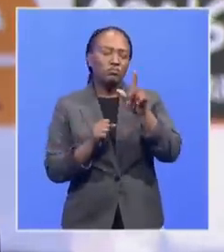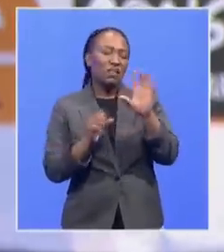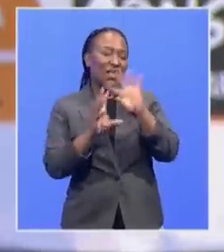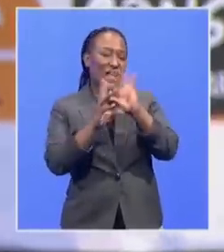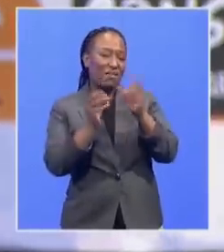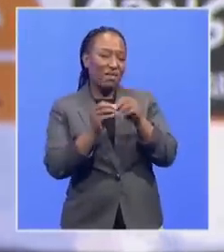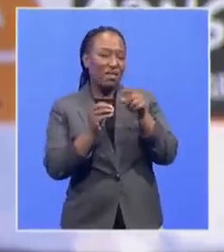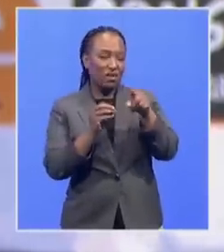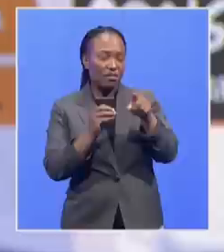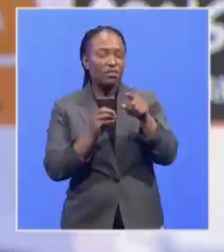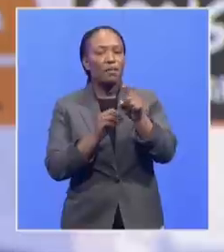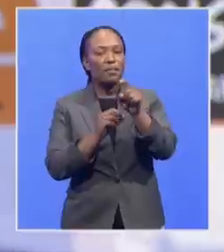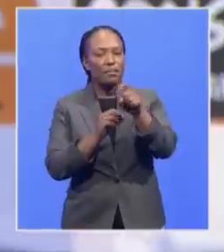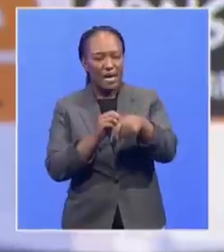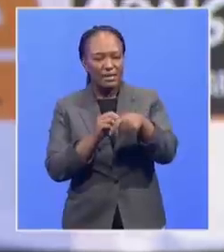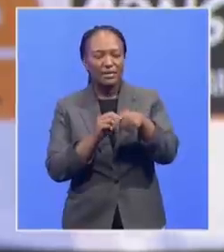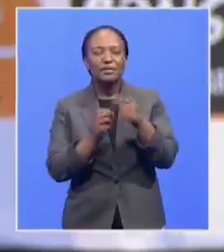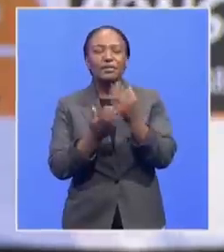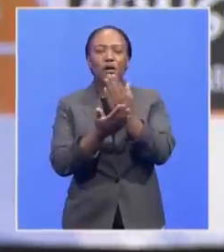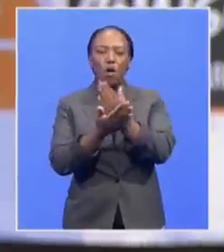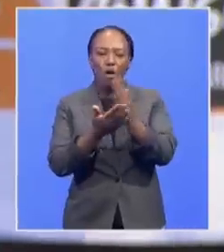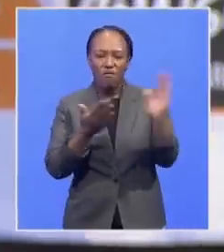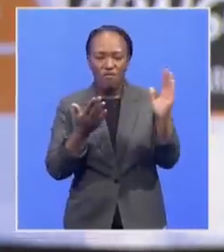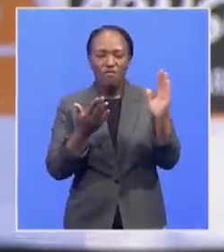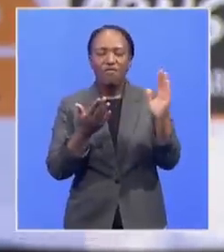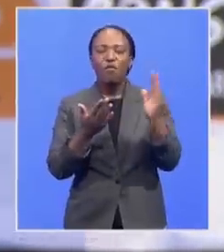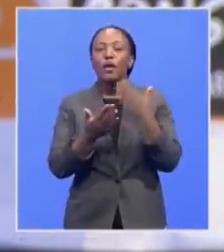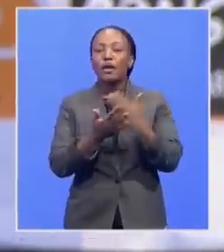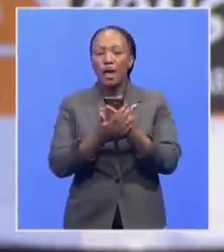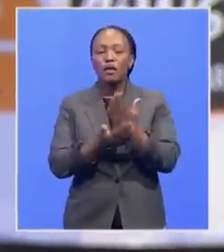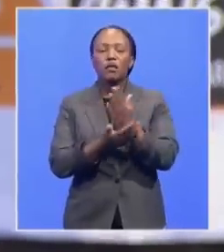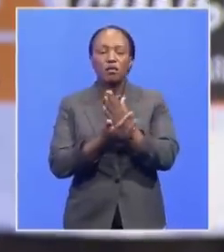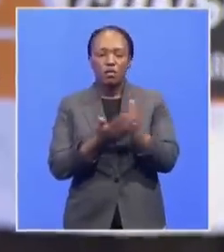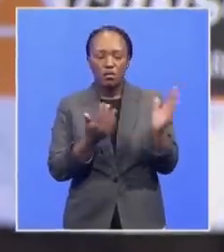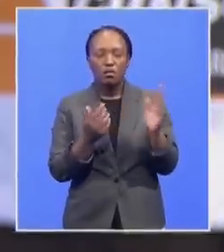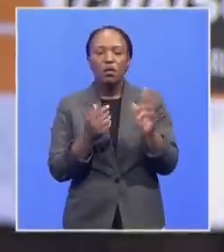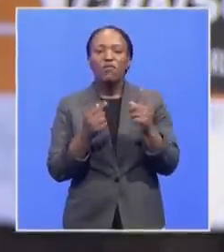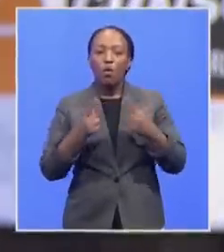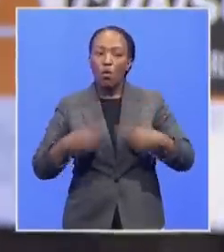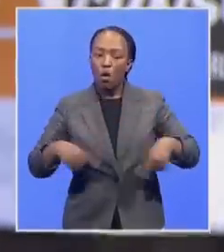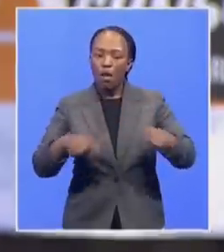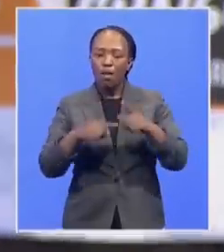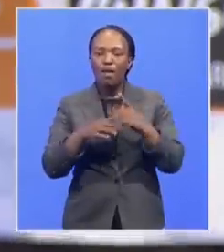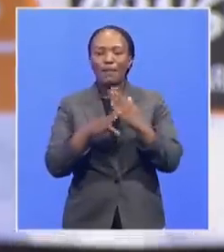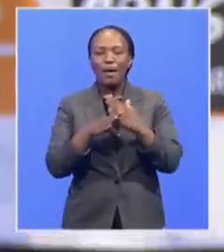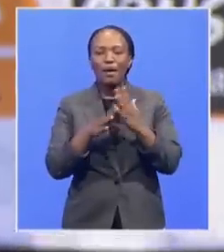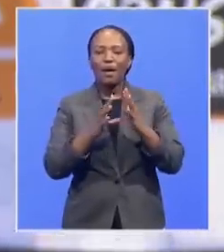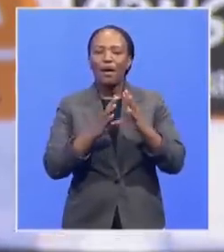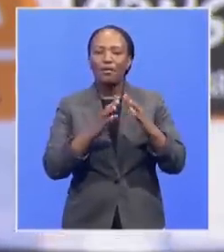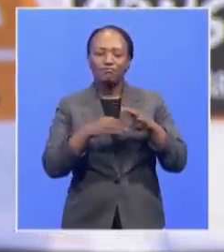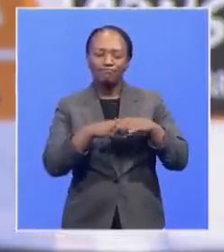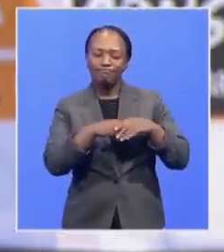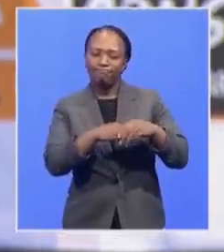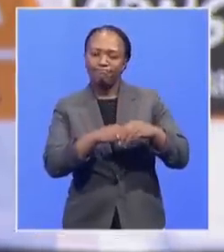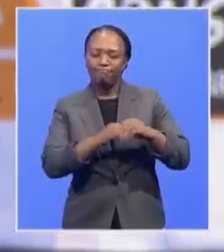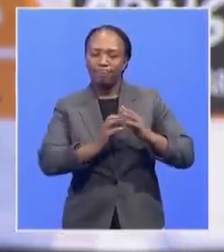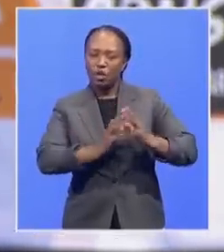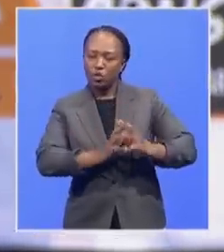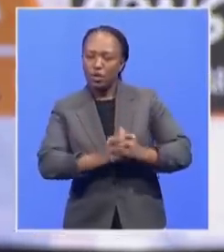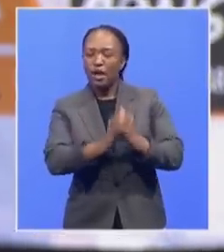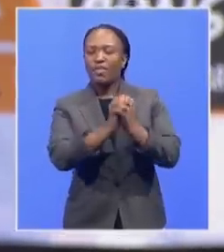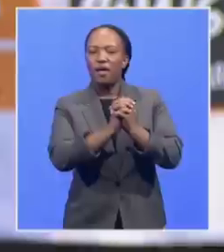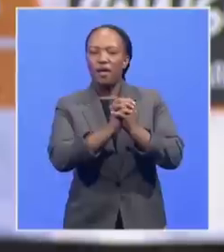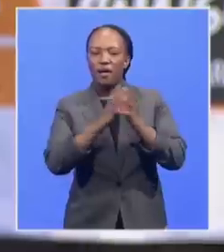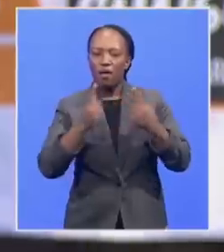ofela re ka khona go di lukisa ha re sebetsa mmogo re le batho ba mo South